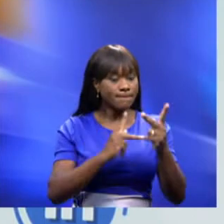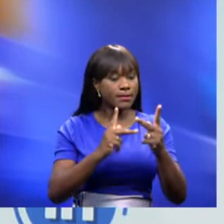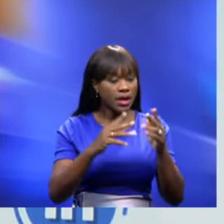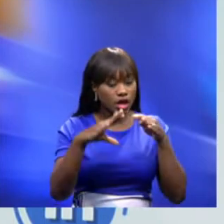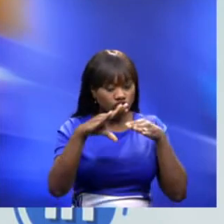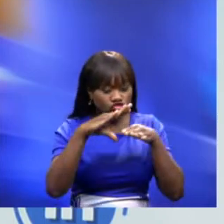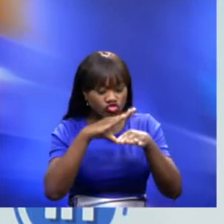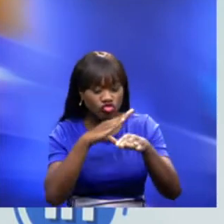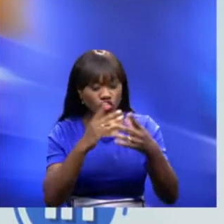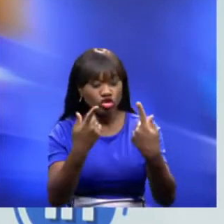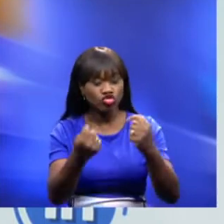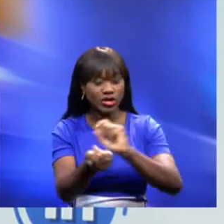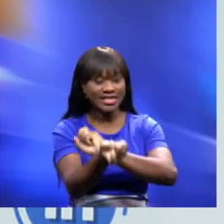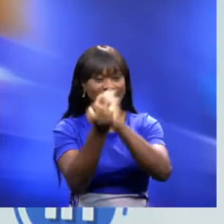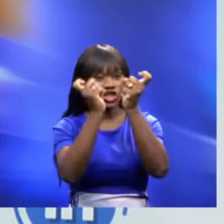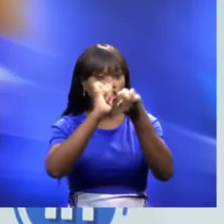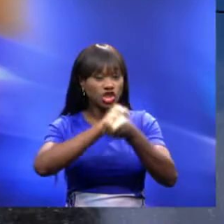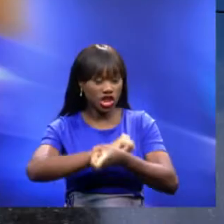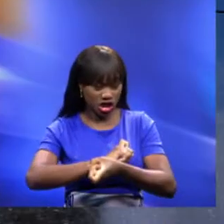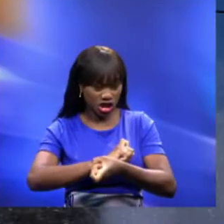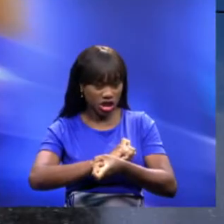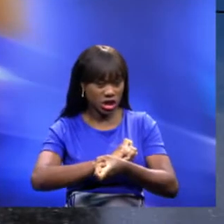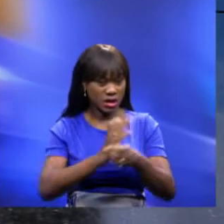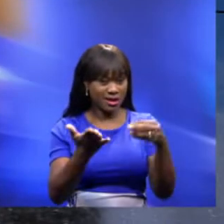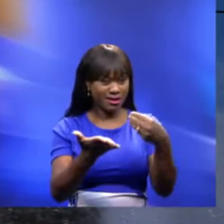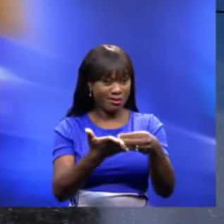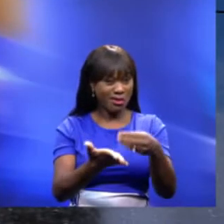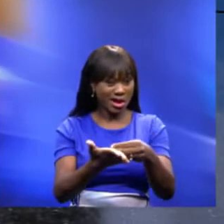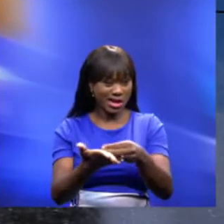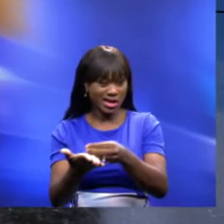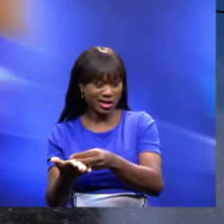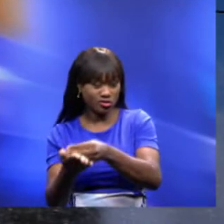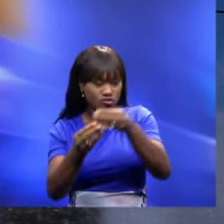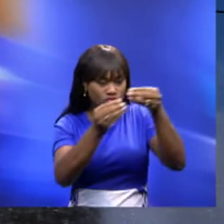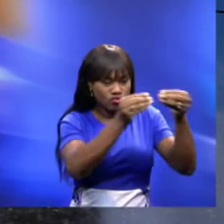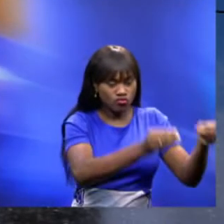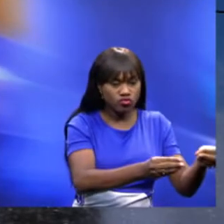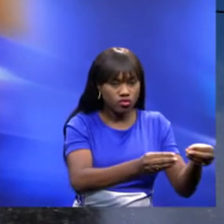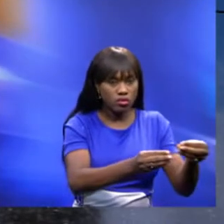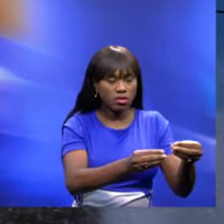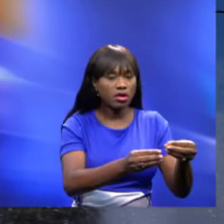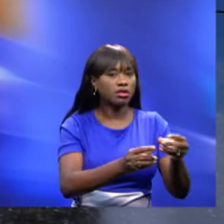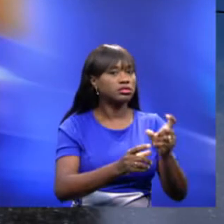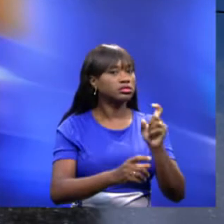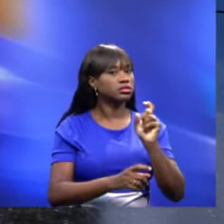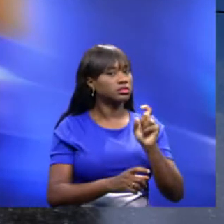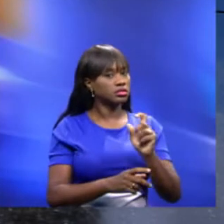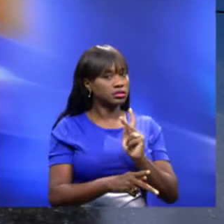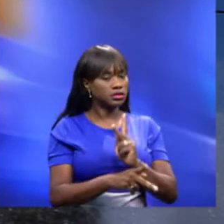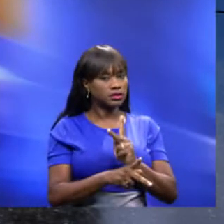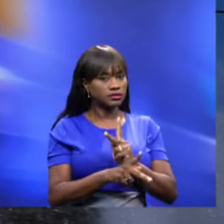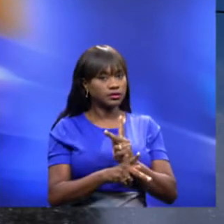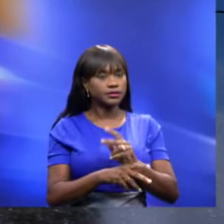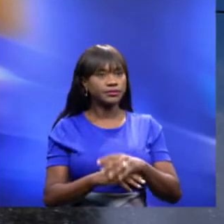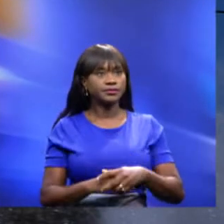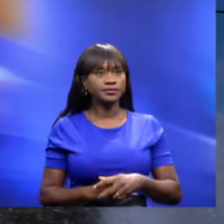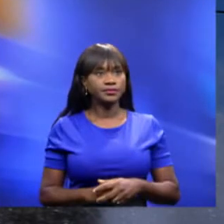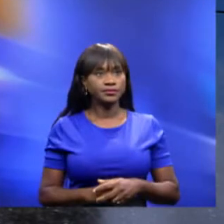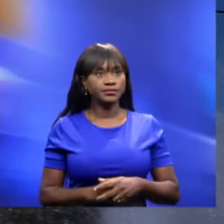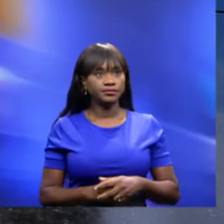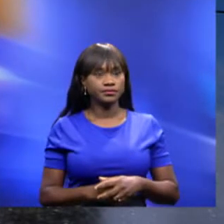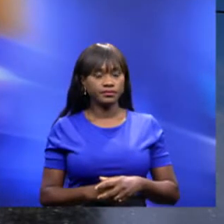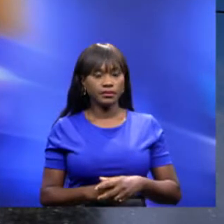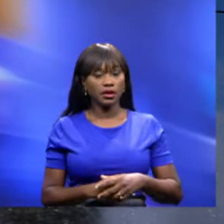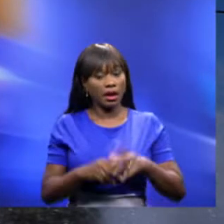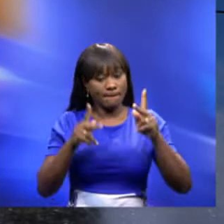change accounts and all these kind of things. Business, email, compromise. So a company, just to add, somebody would call a